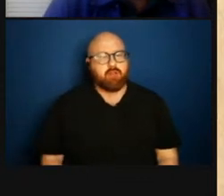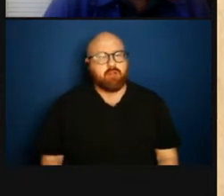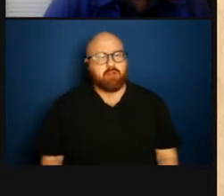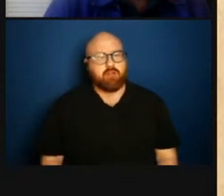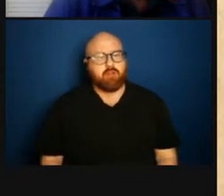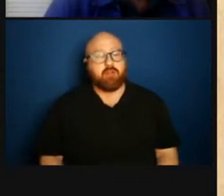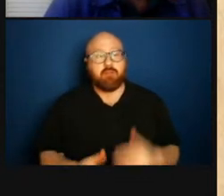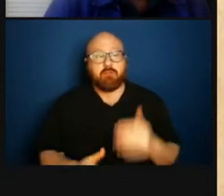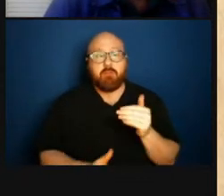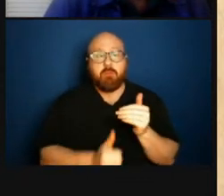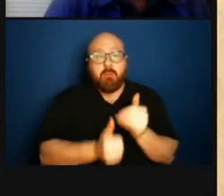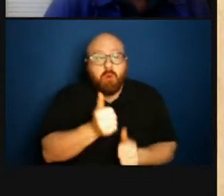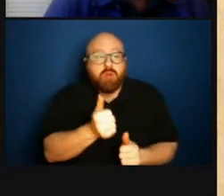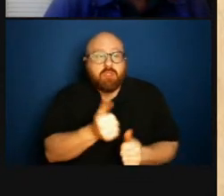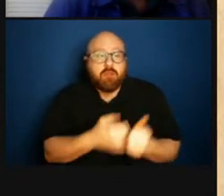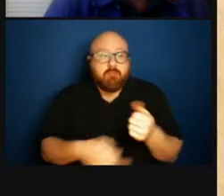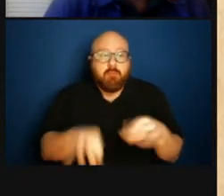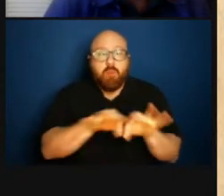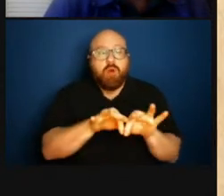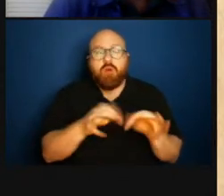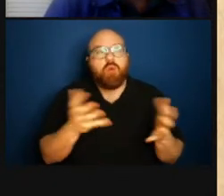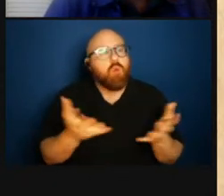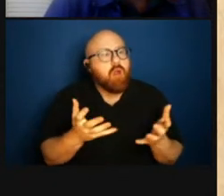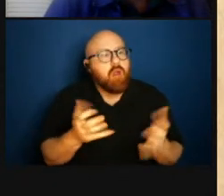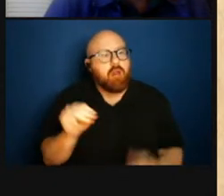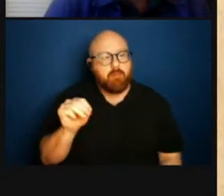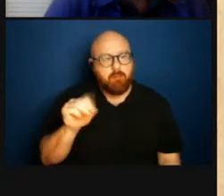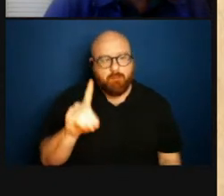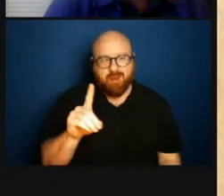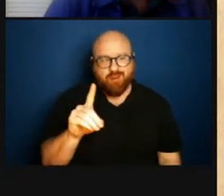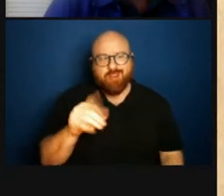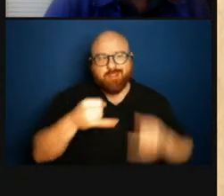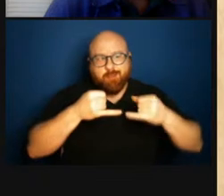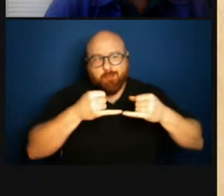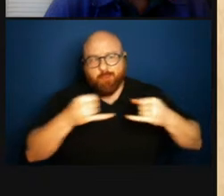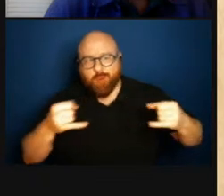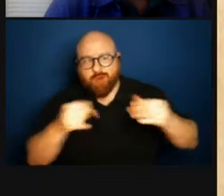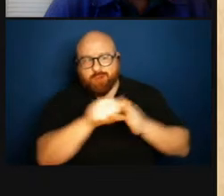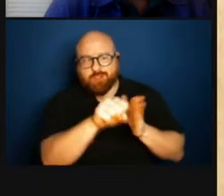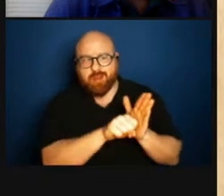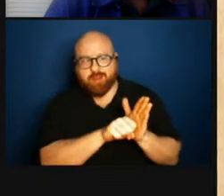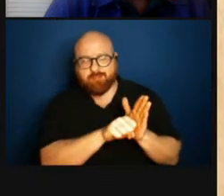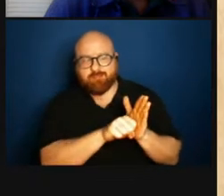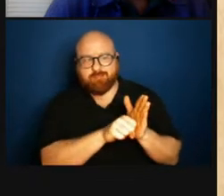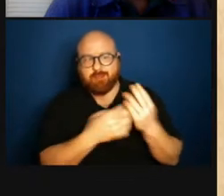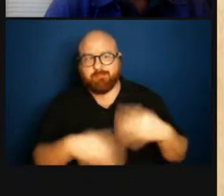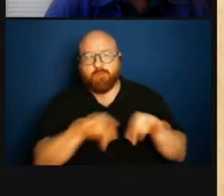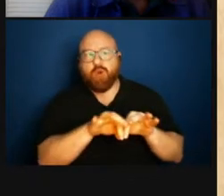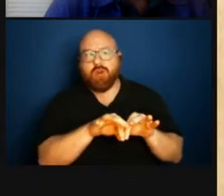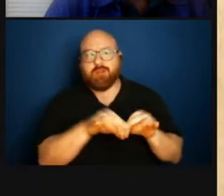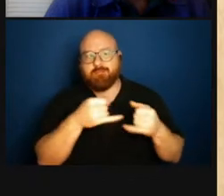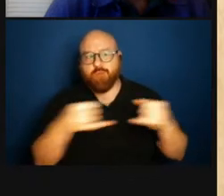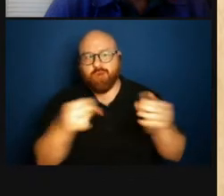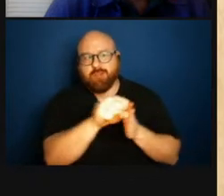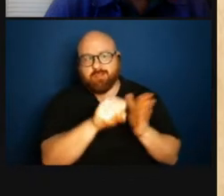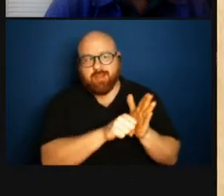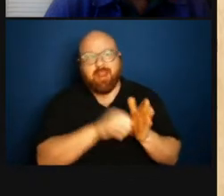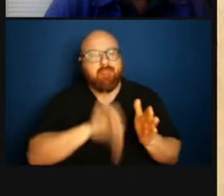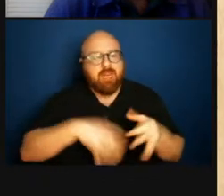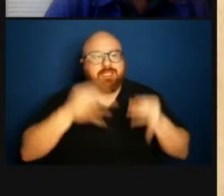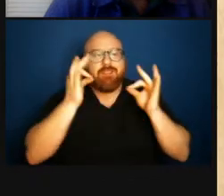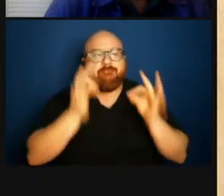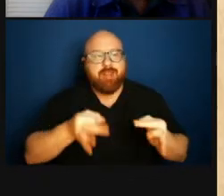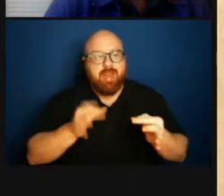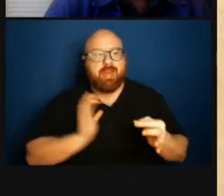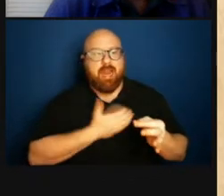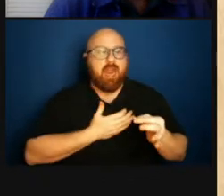Most important, Maryland is the quintessential border state. It has been our defining feature in geography and temperament,